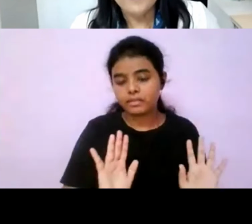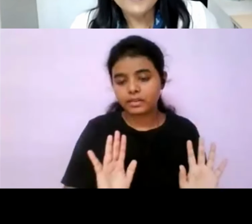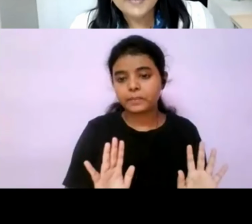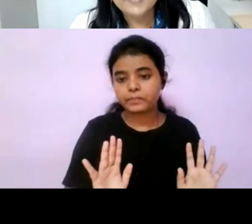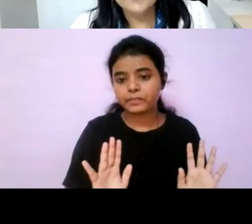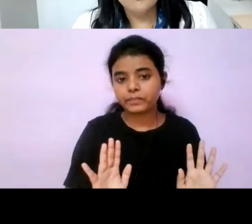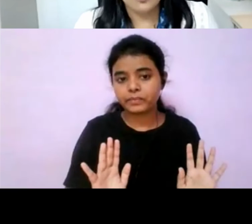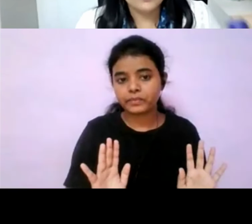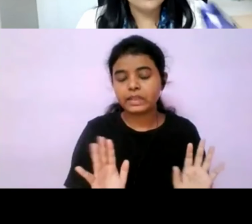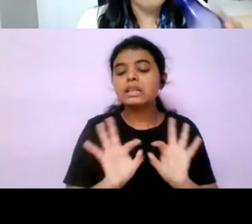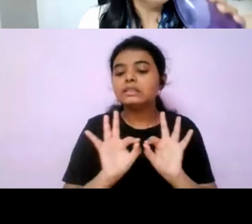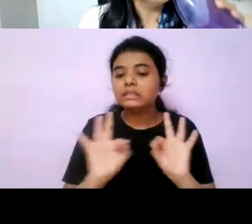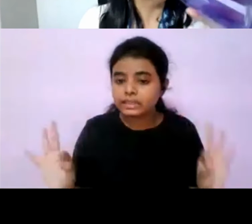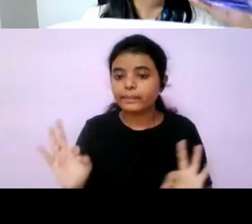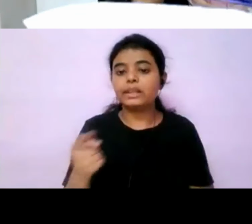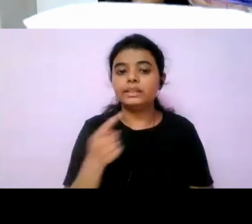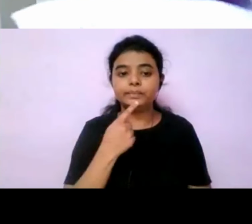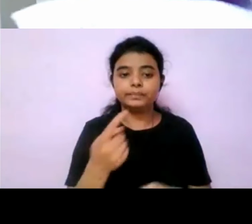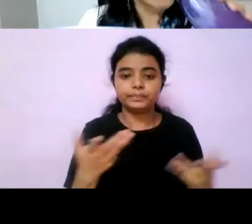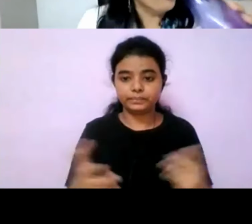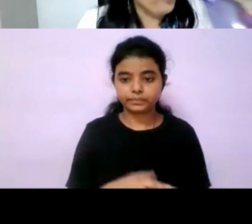So basically, they brought up